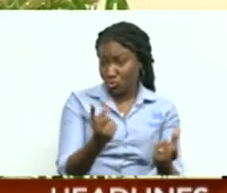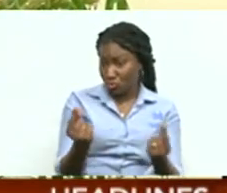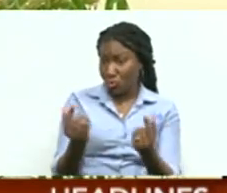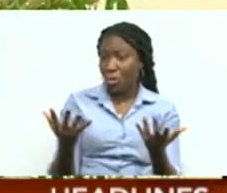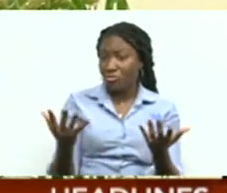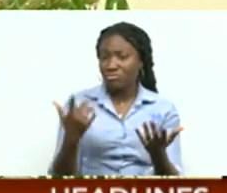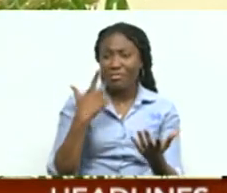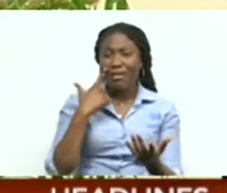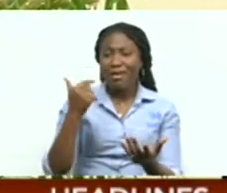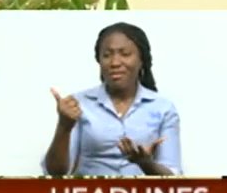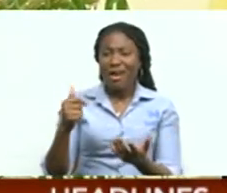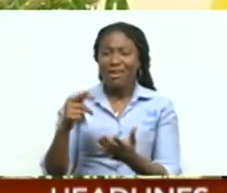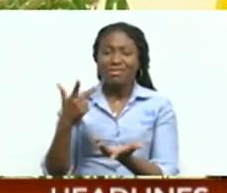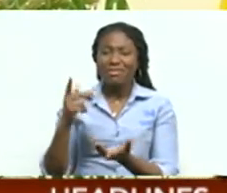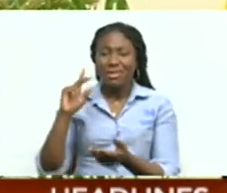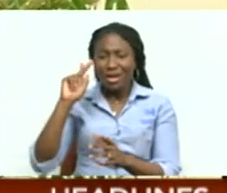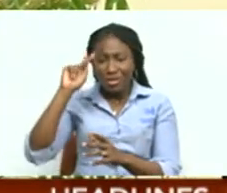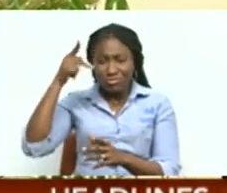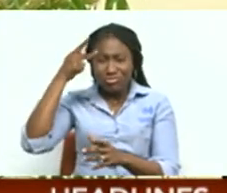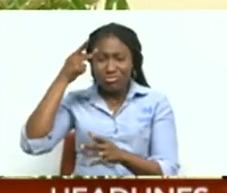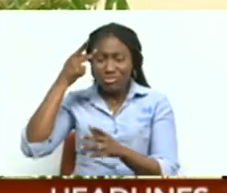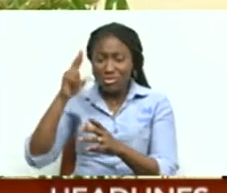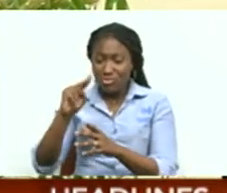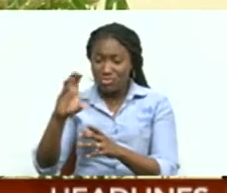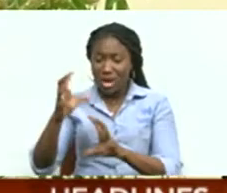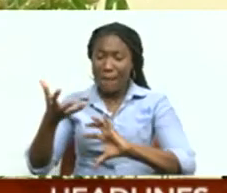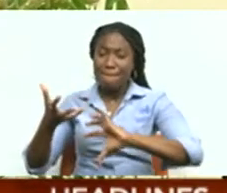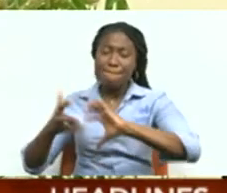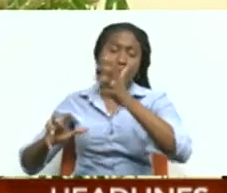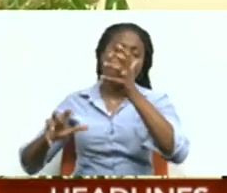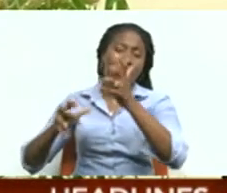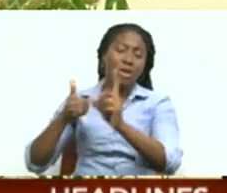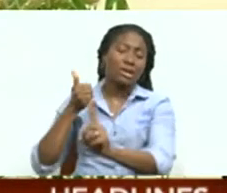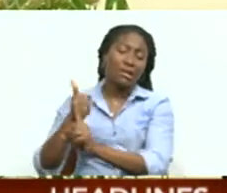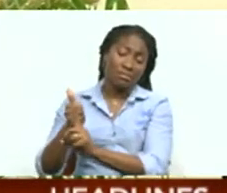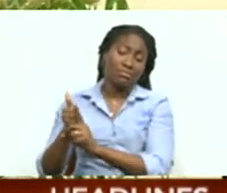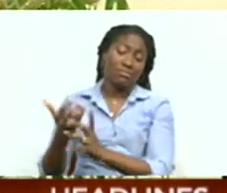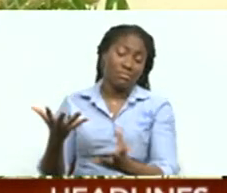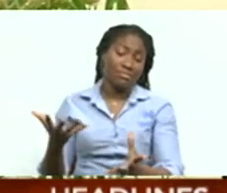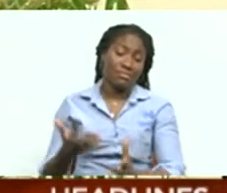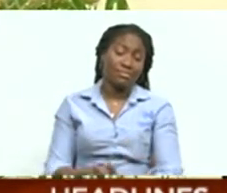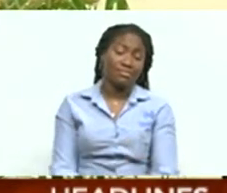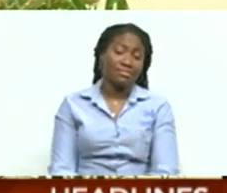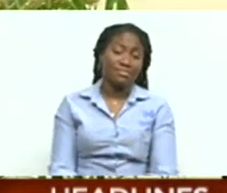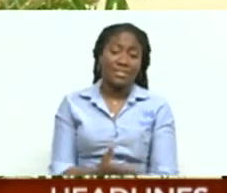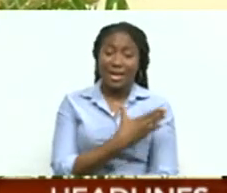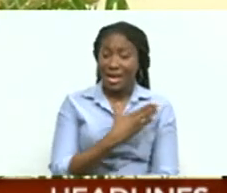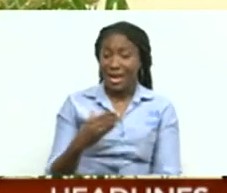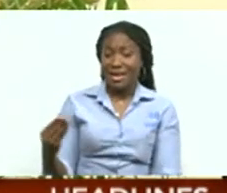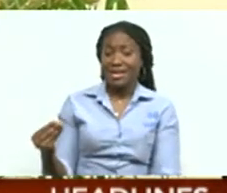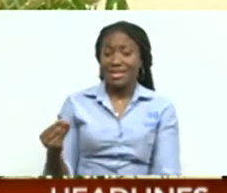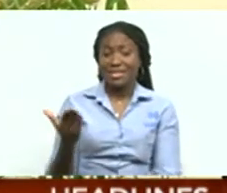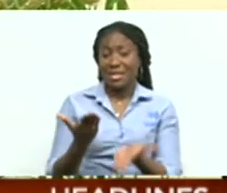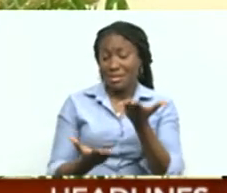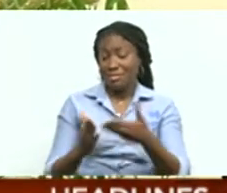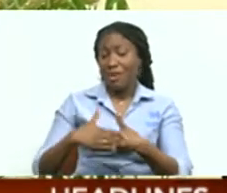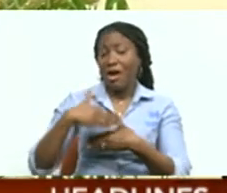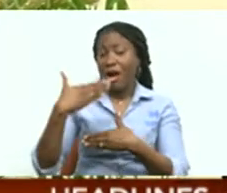political suicide. That may very well be the case. And perhaps after